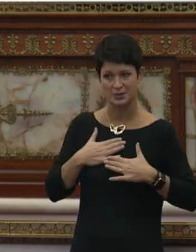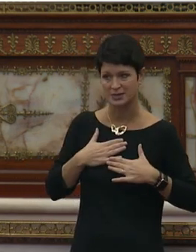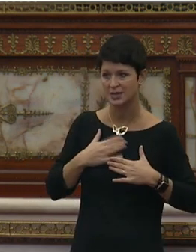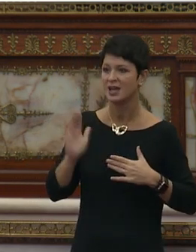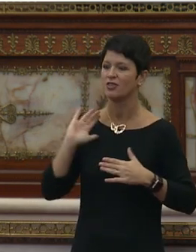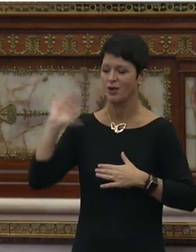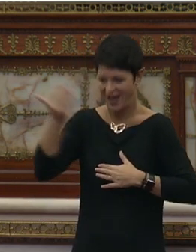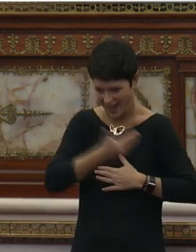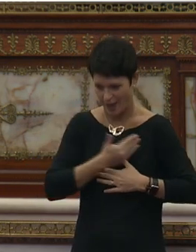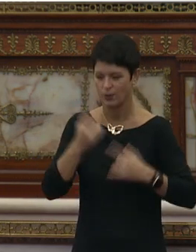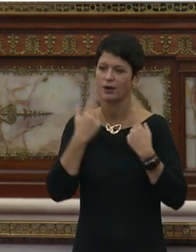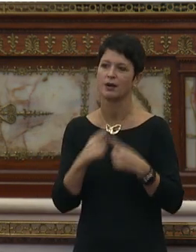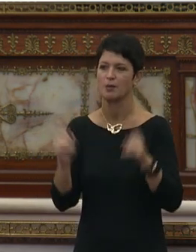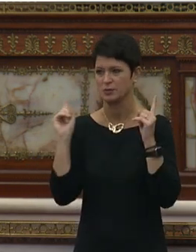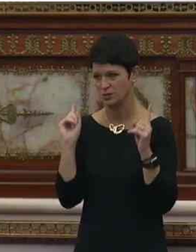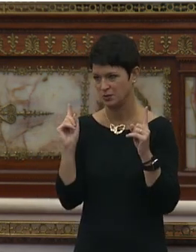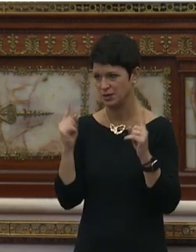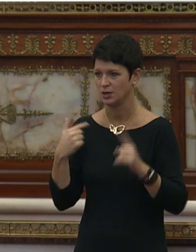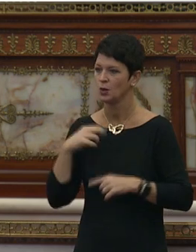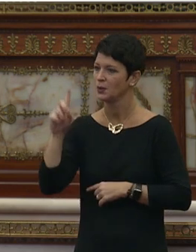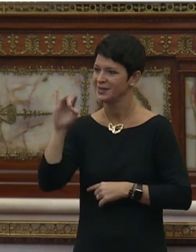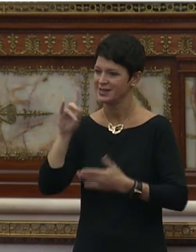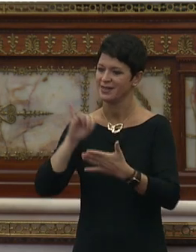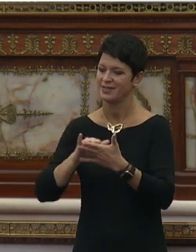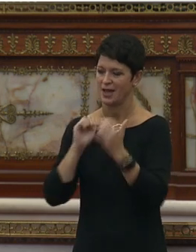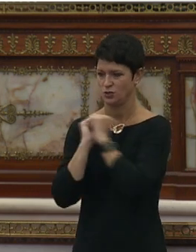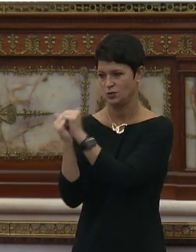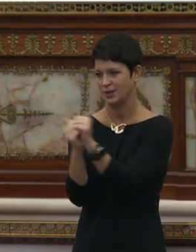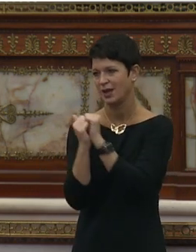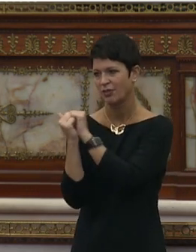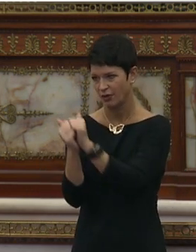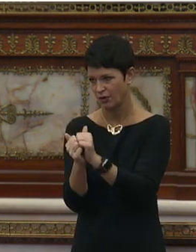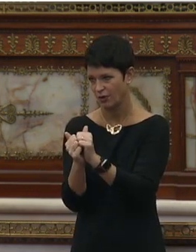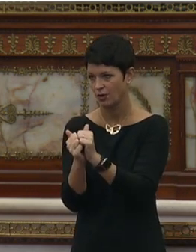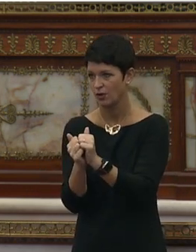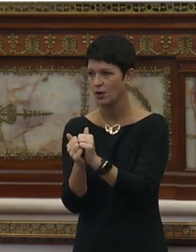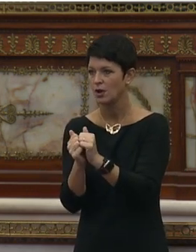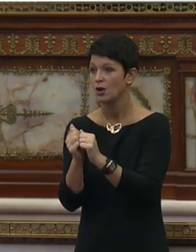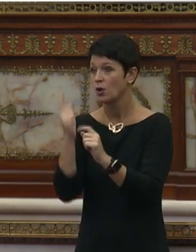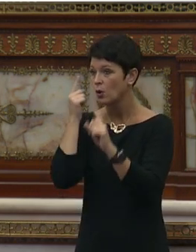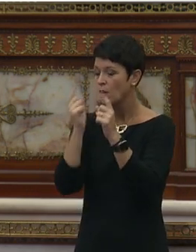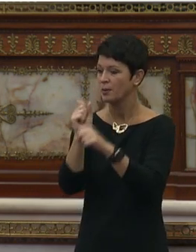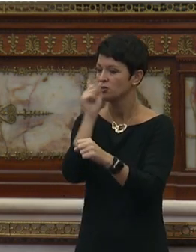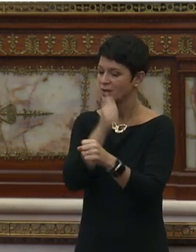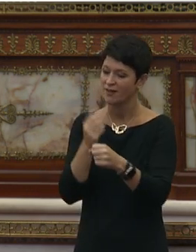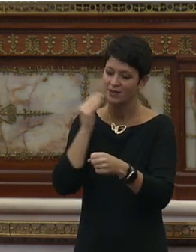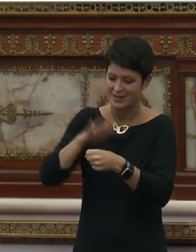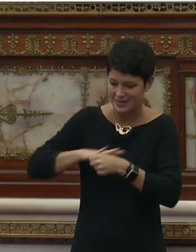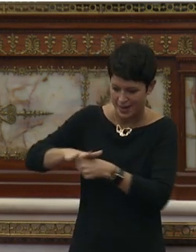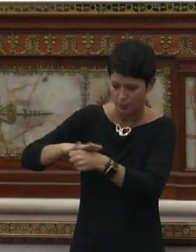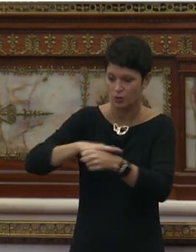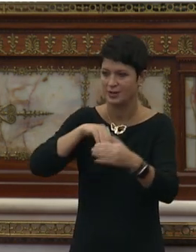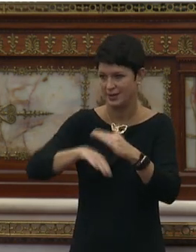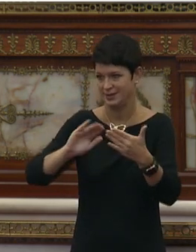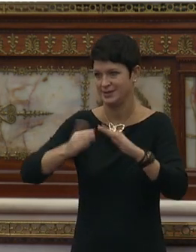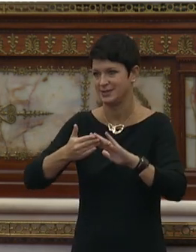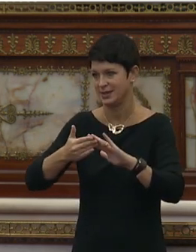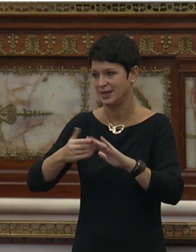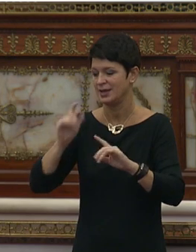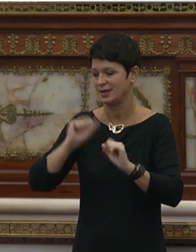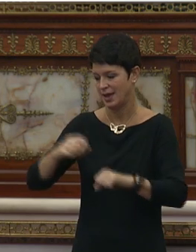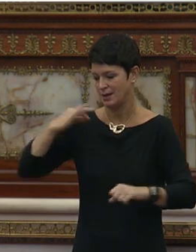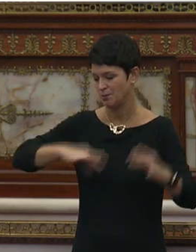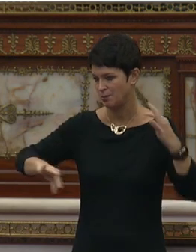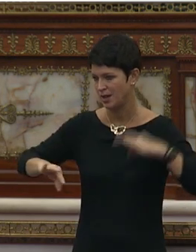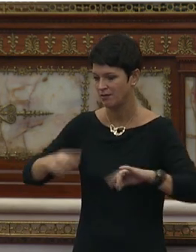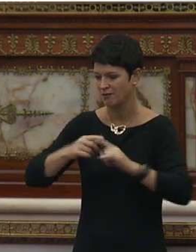are our accomplishment. We did this together to make sure that every neighborhood in the city could benefit